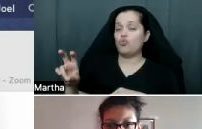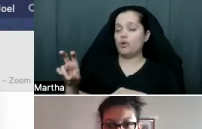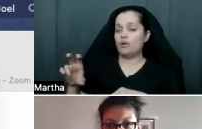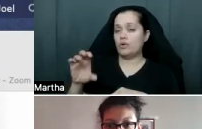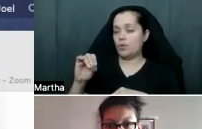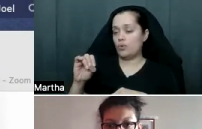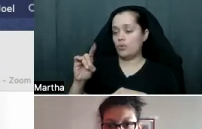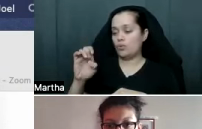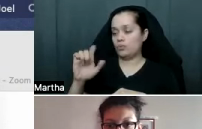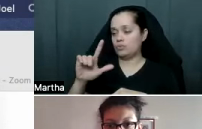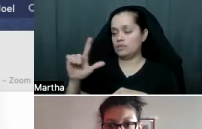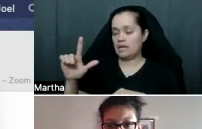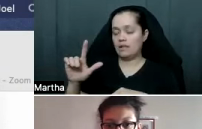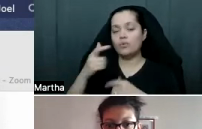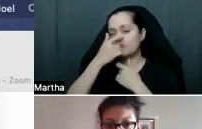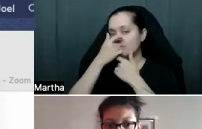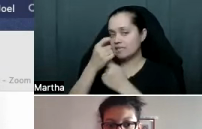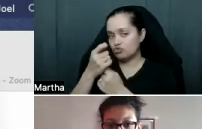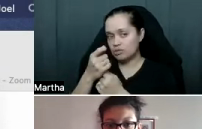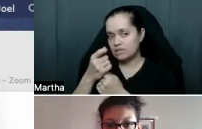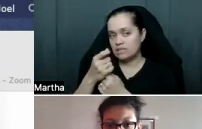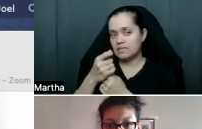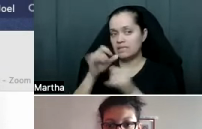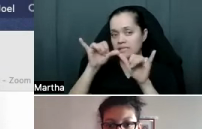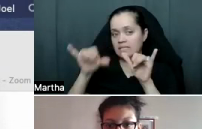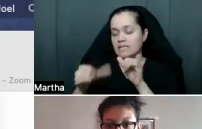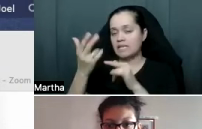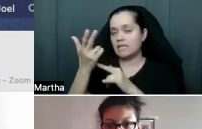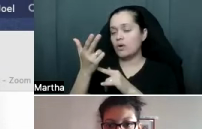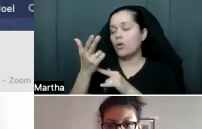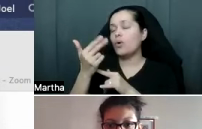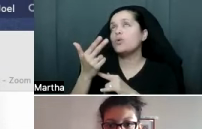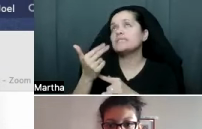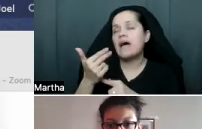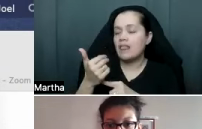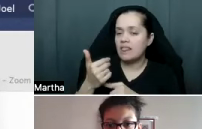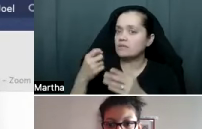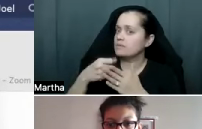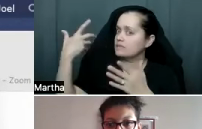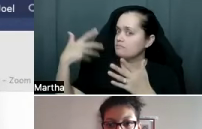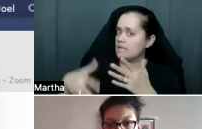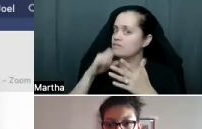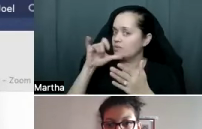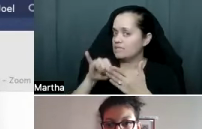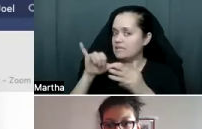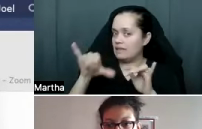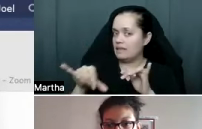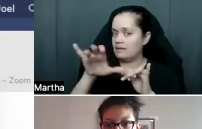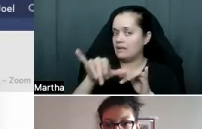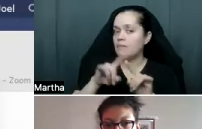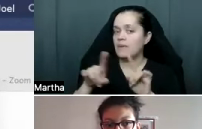hotel, which was quite interesting. Staying in the hotel was quite expensive, so we didn't do that,